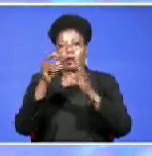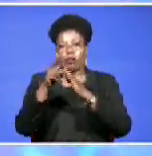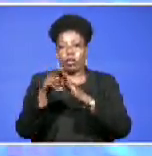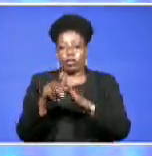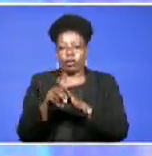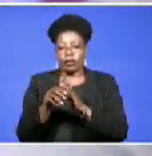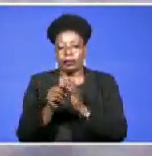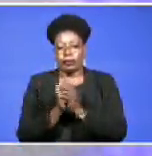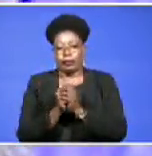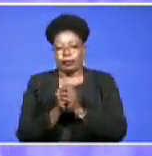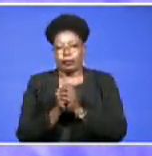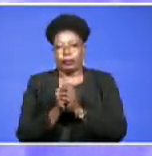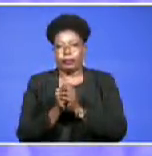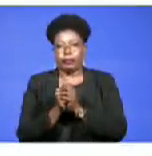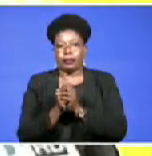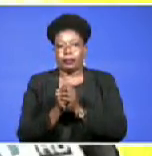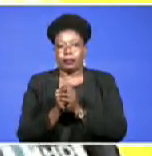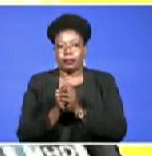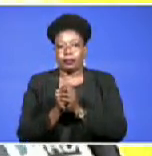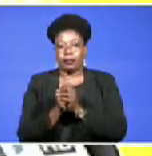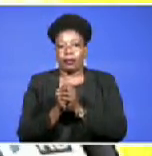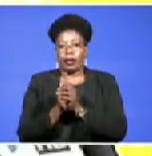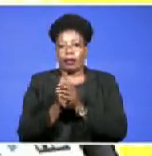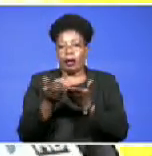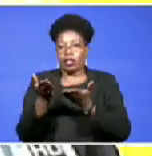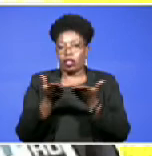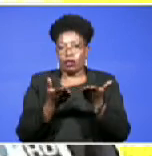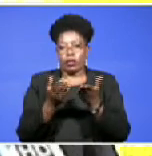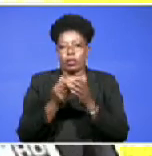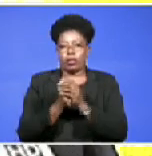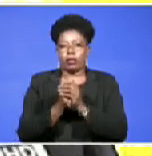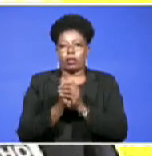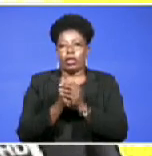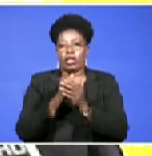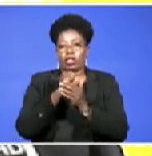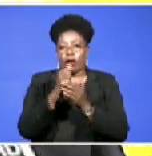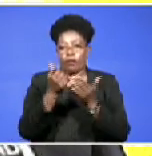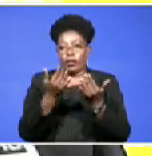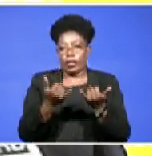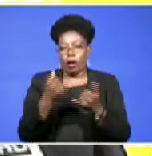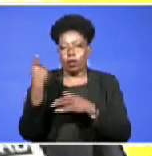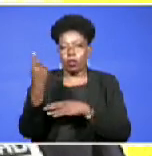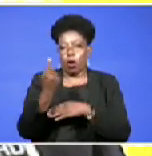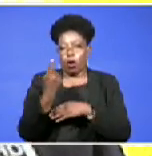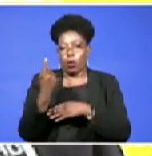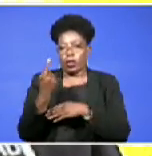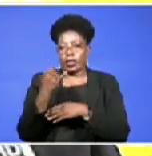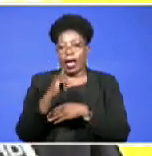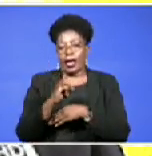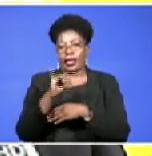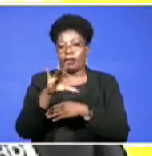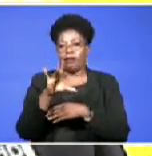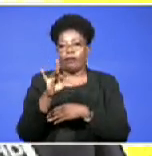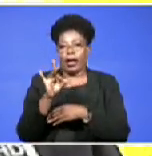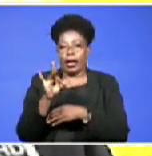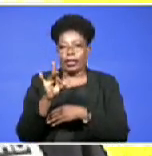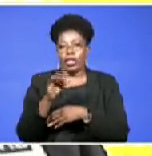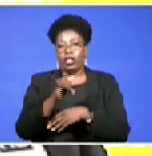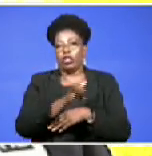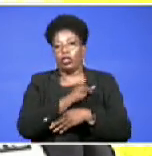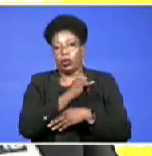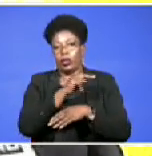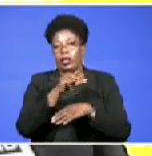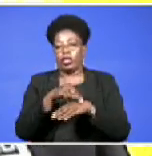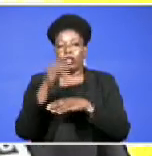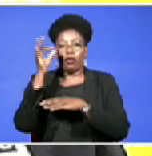Federation. Community service is just not for now, but for always, because I can always find that the youths of the nations